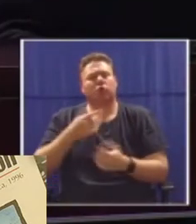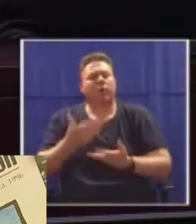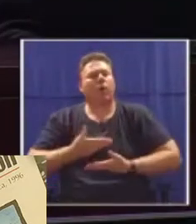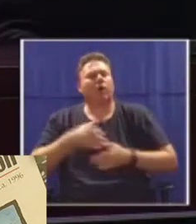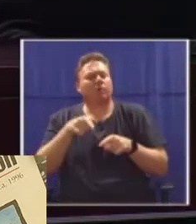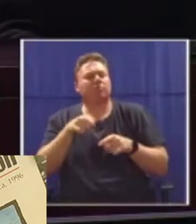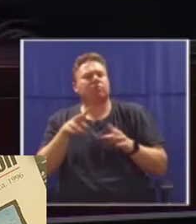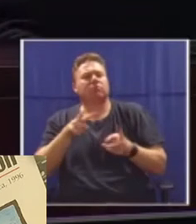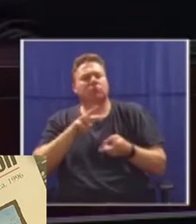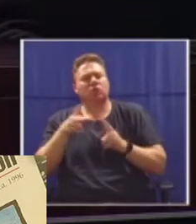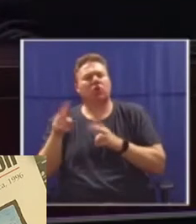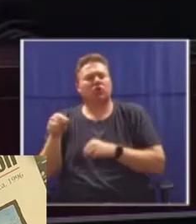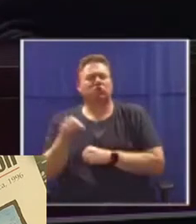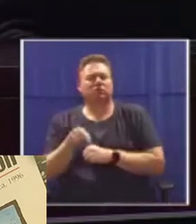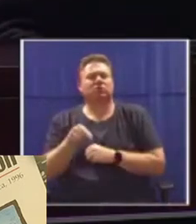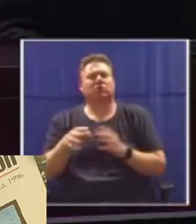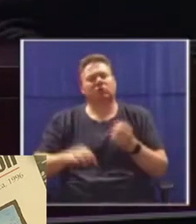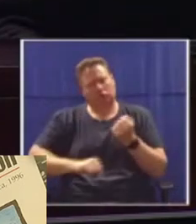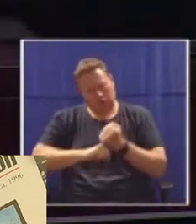changes